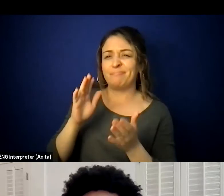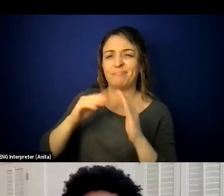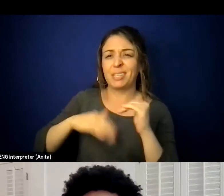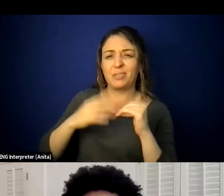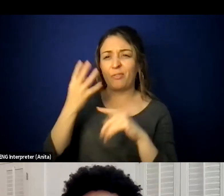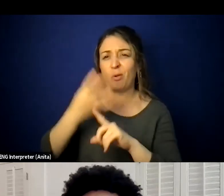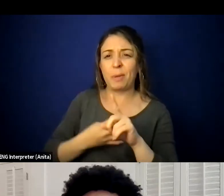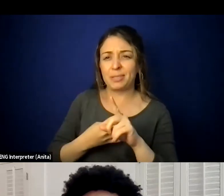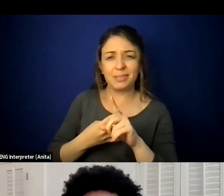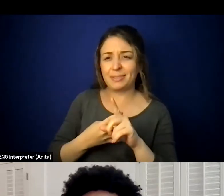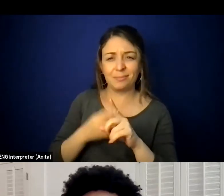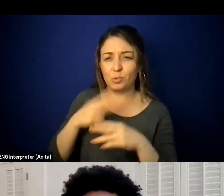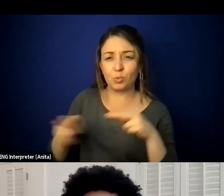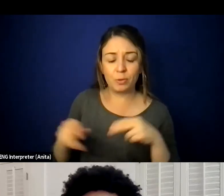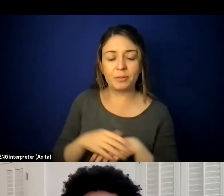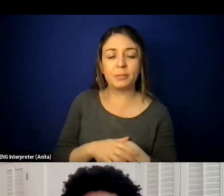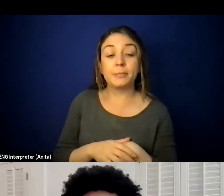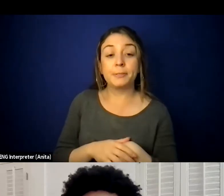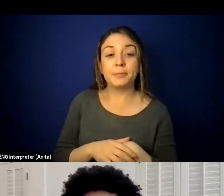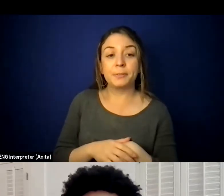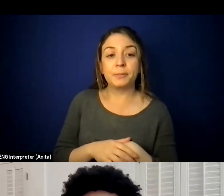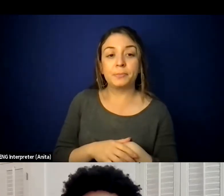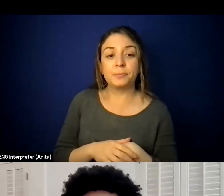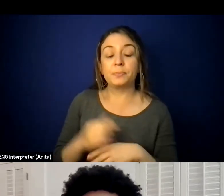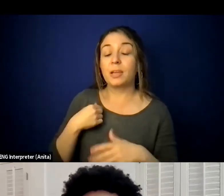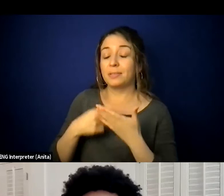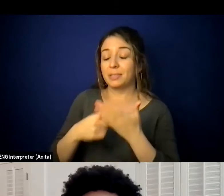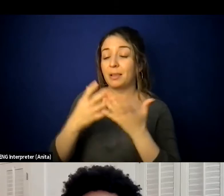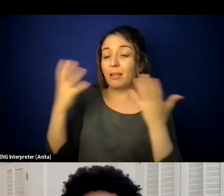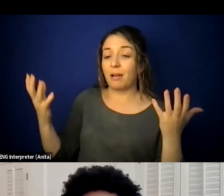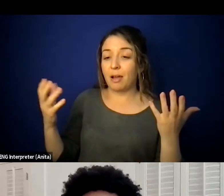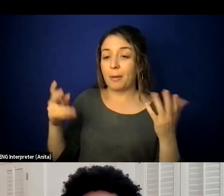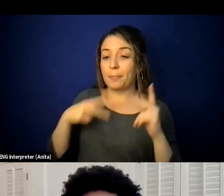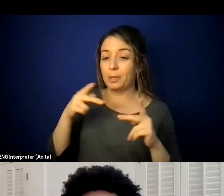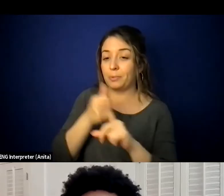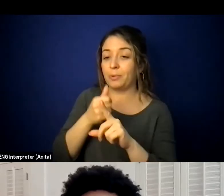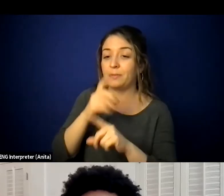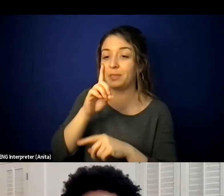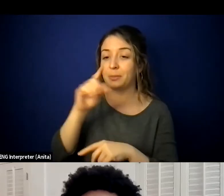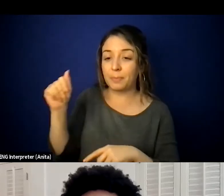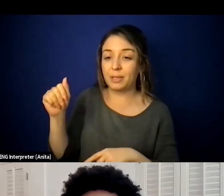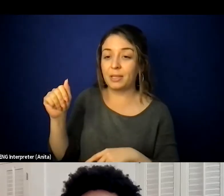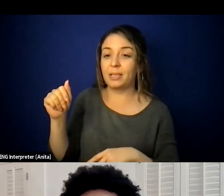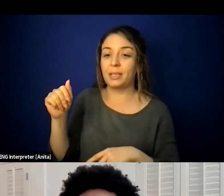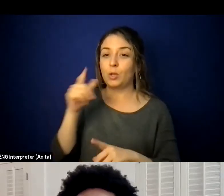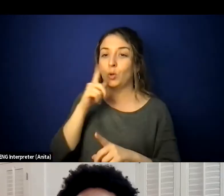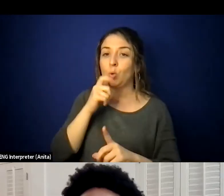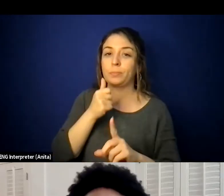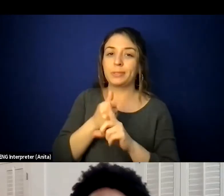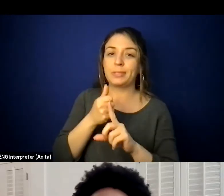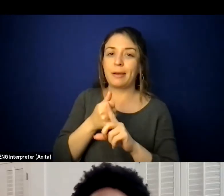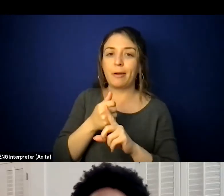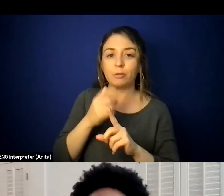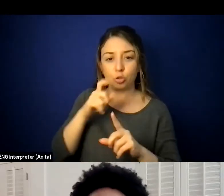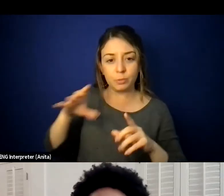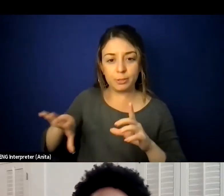I know I talked a lot about how people with disabilities as philanthropists is not really a new idea